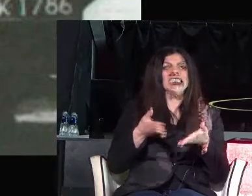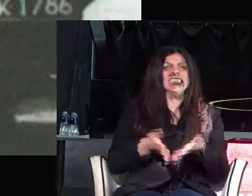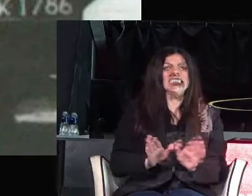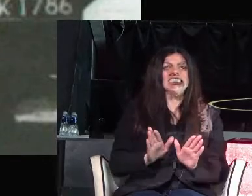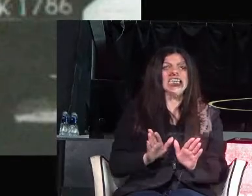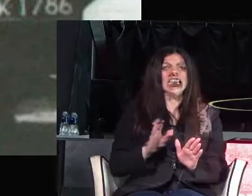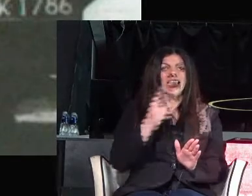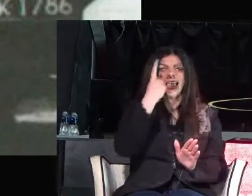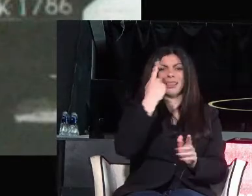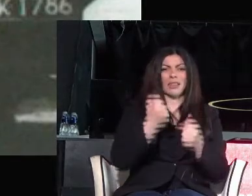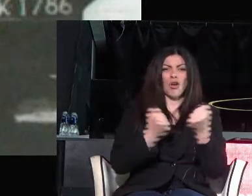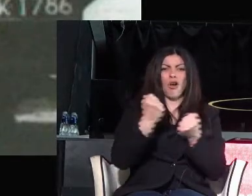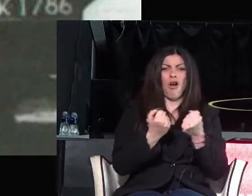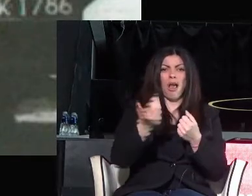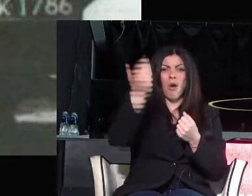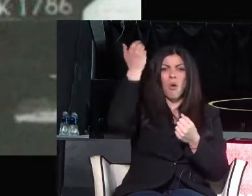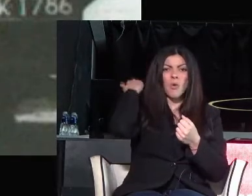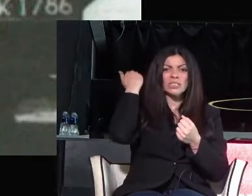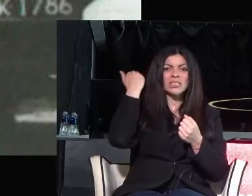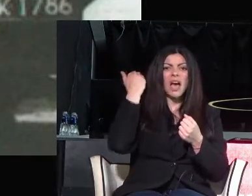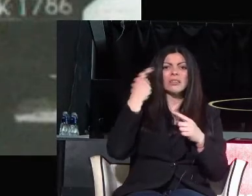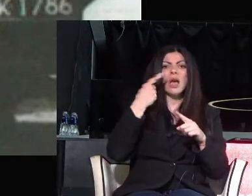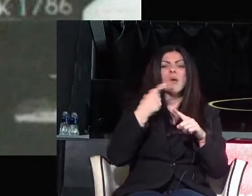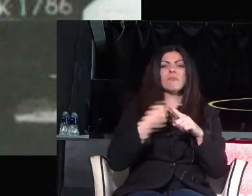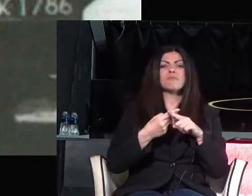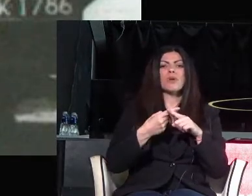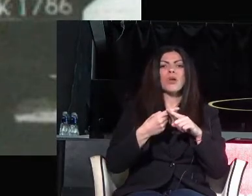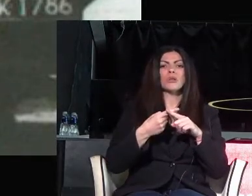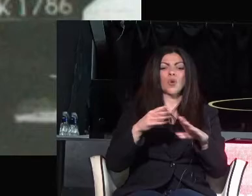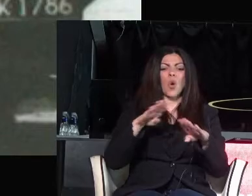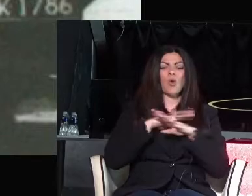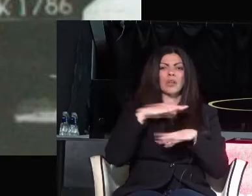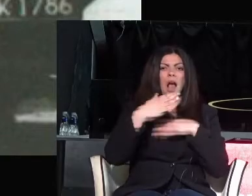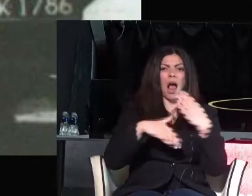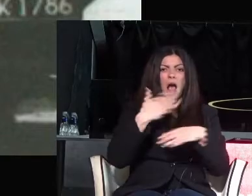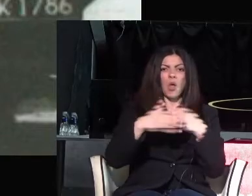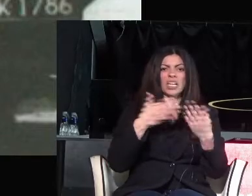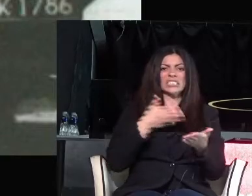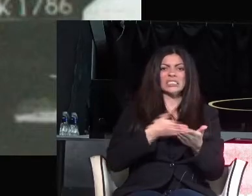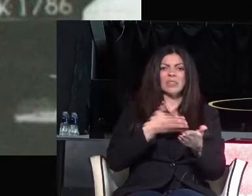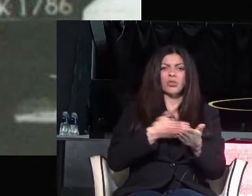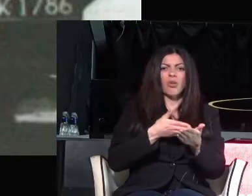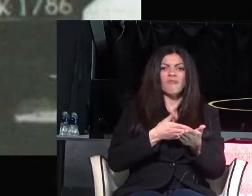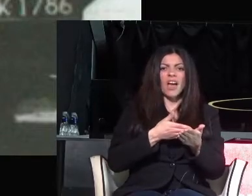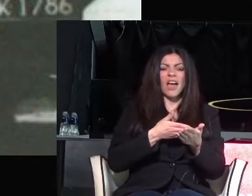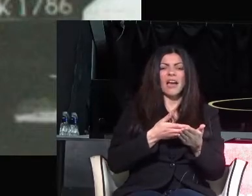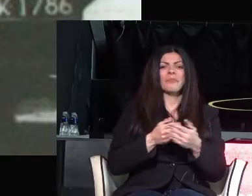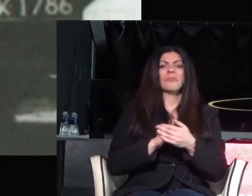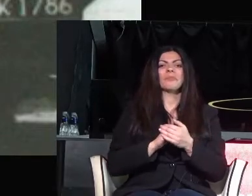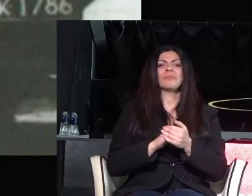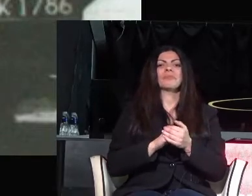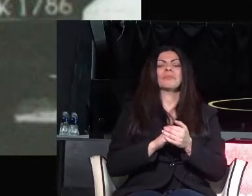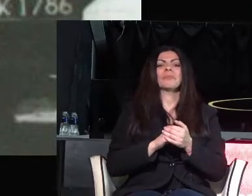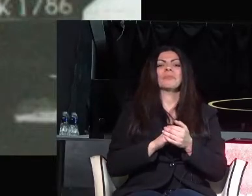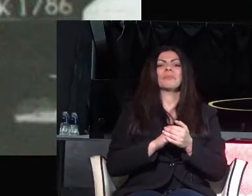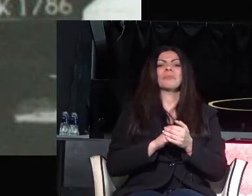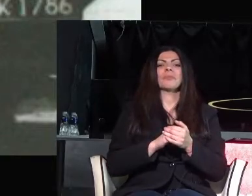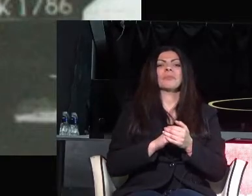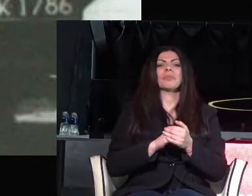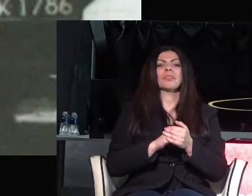And they wouldn't be able to check on him because there would be a lot of police at the